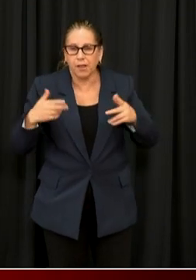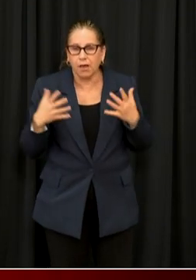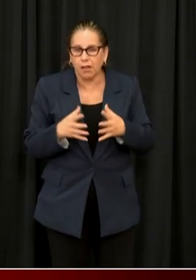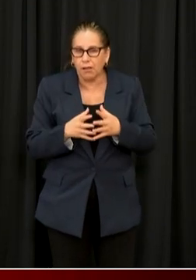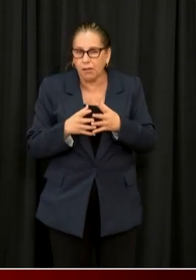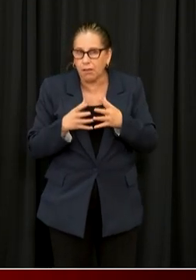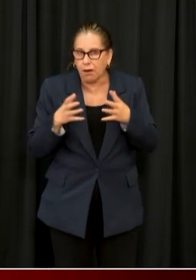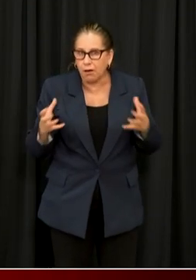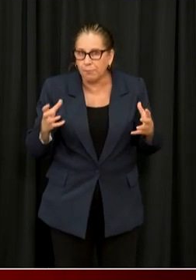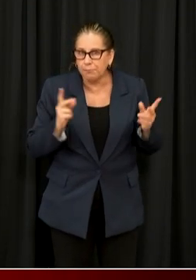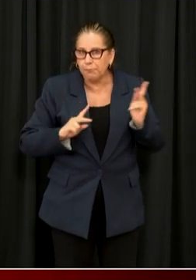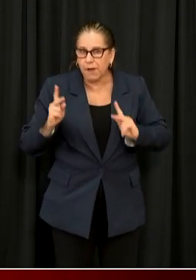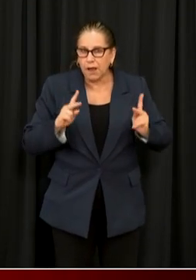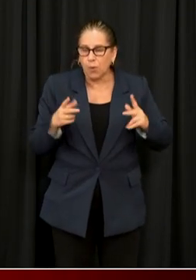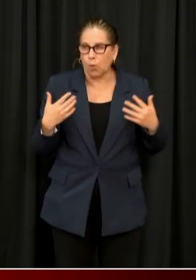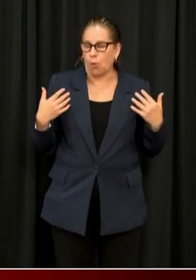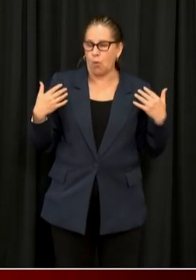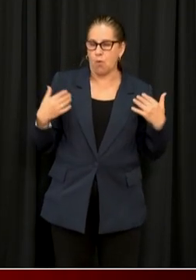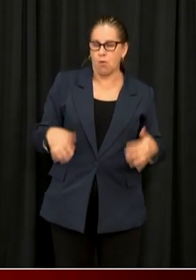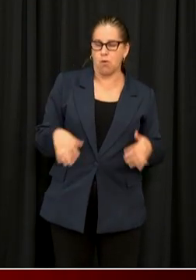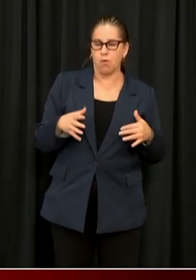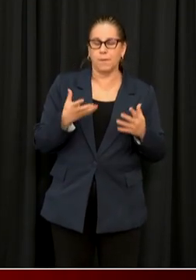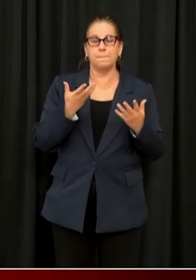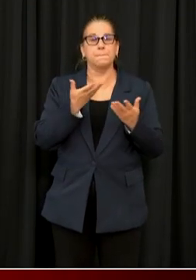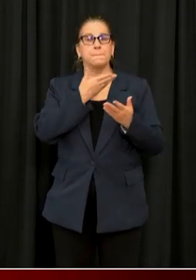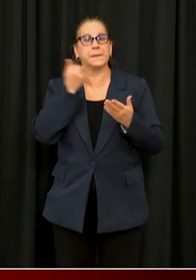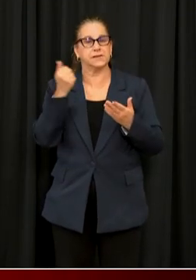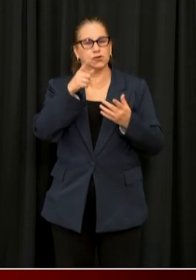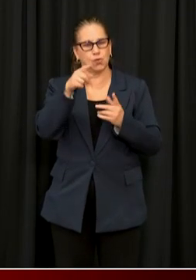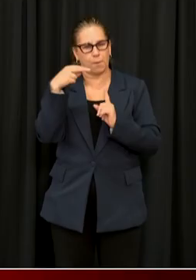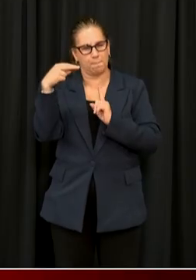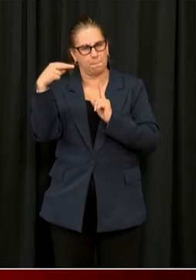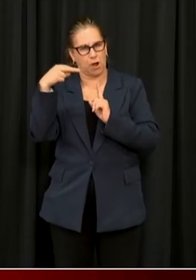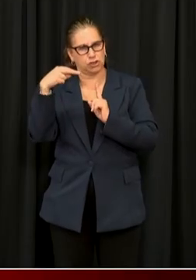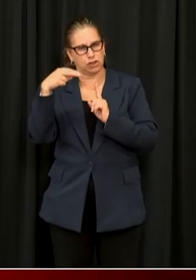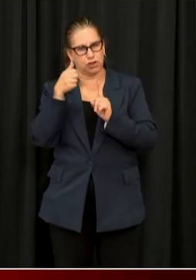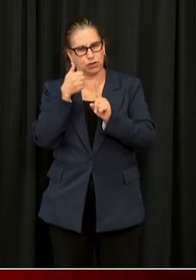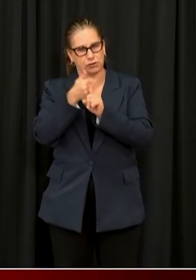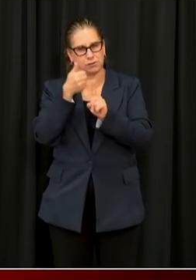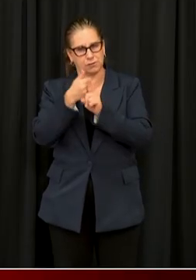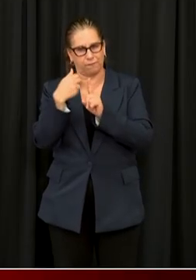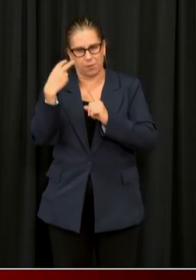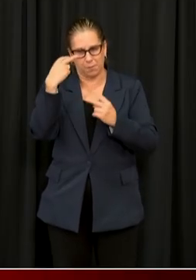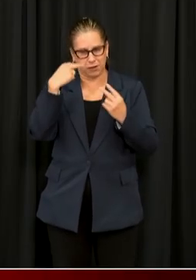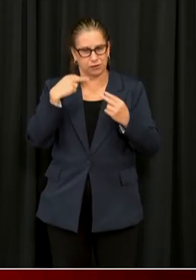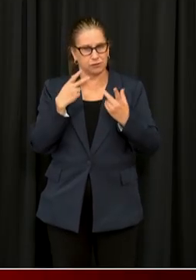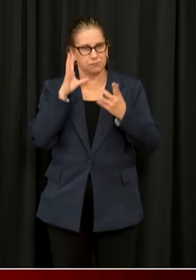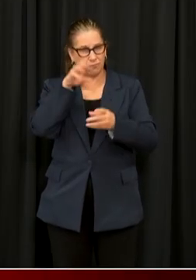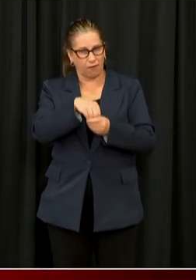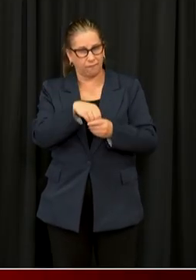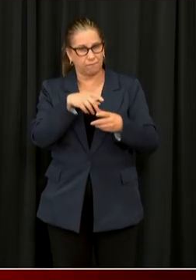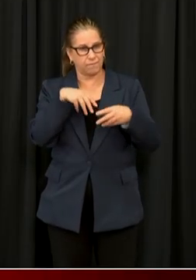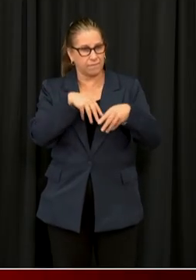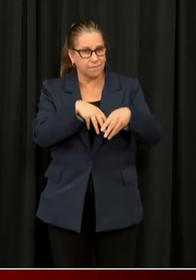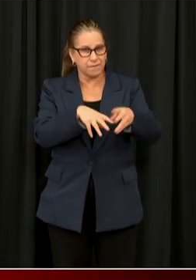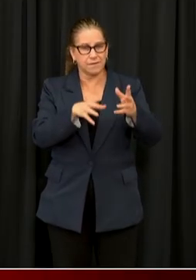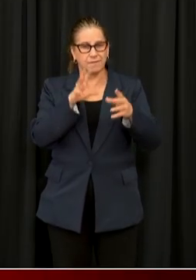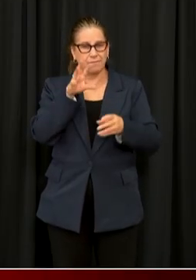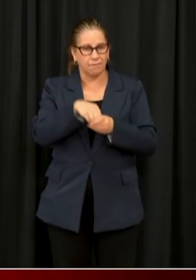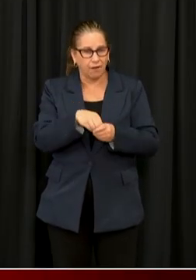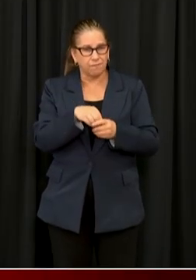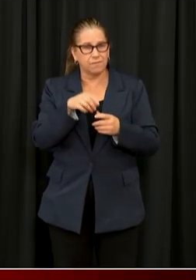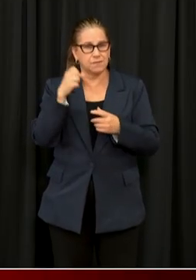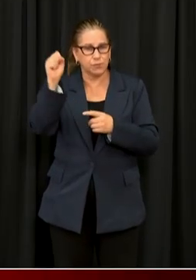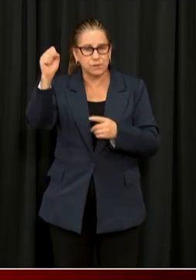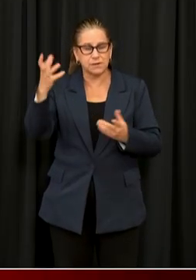and symptoms. And if they have participated in a First Amendment activity, we have guidance on the DC Health website for mass